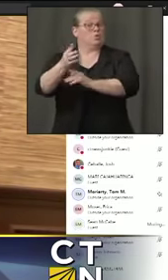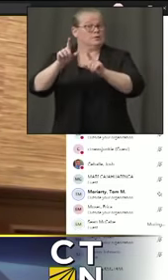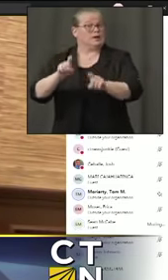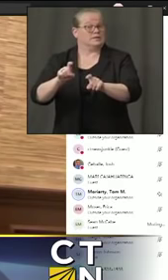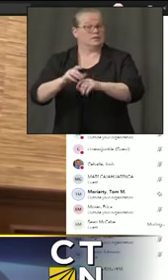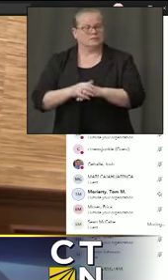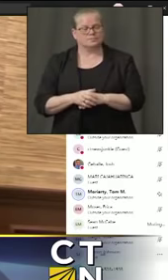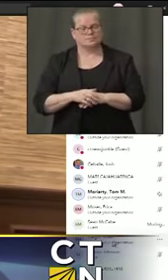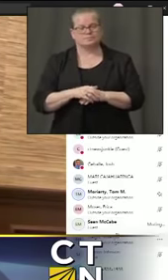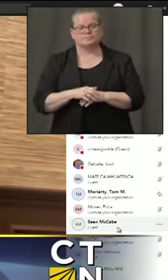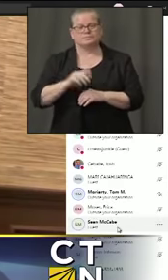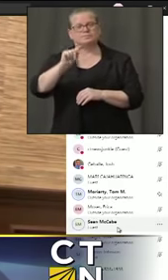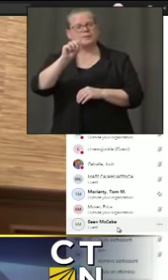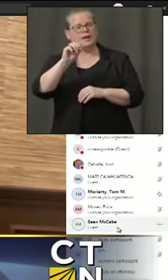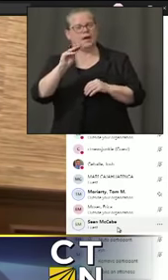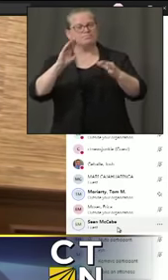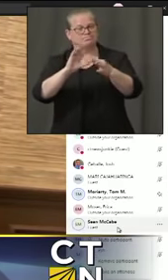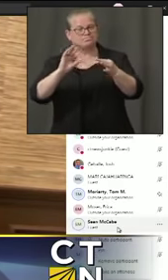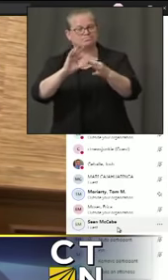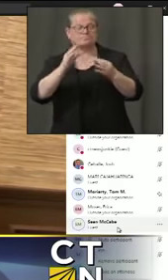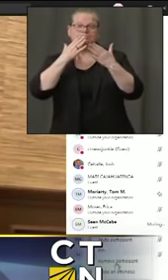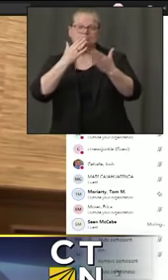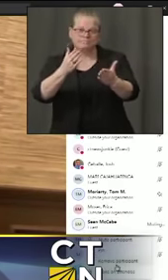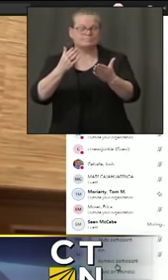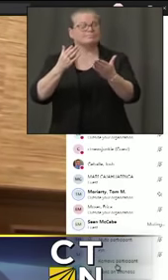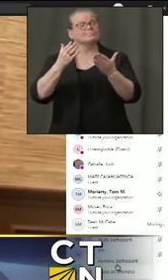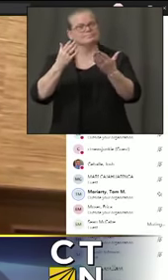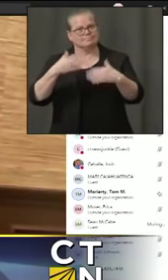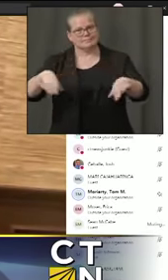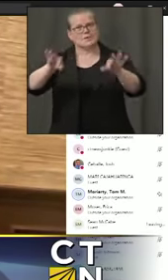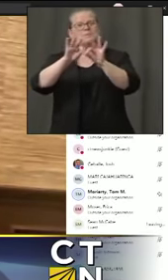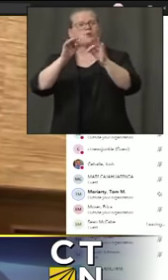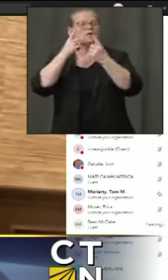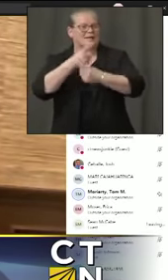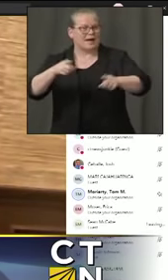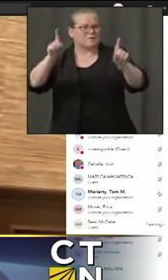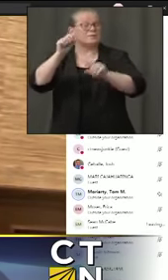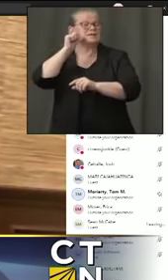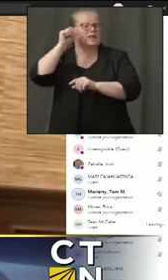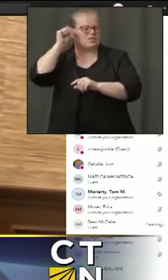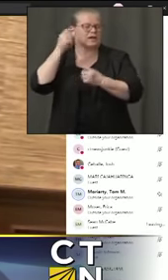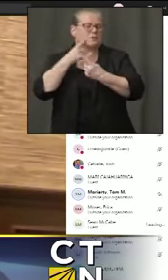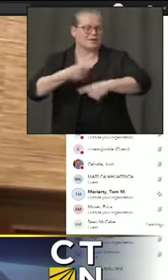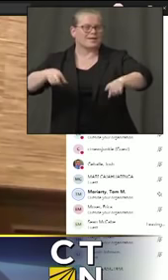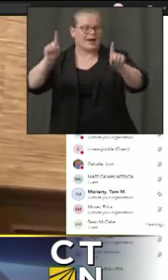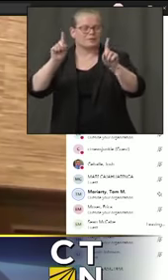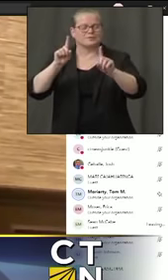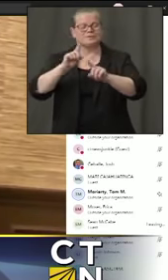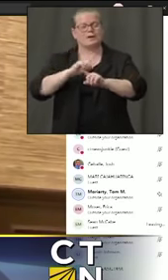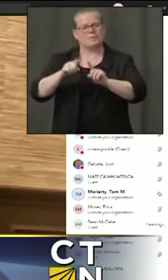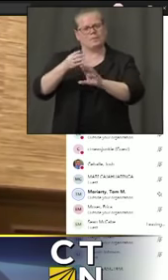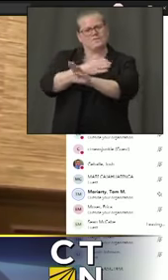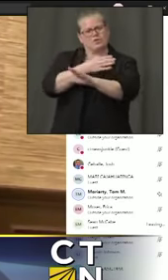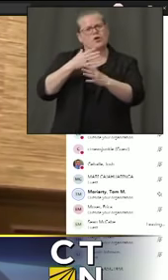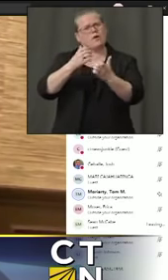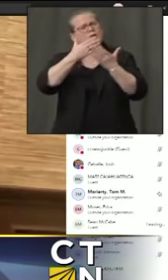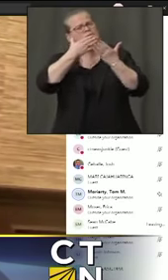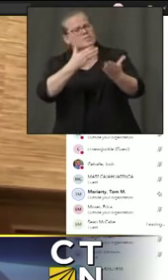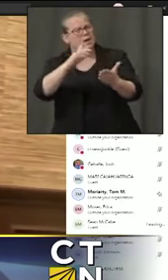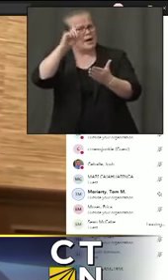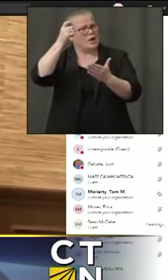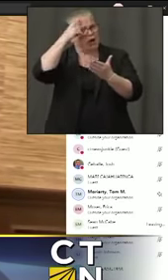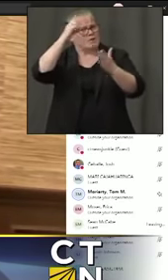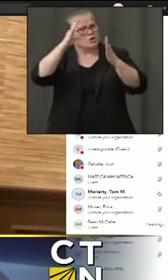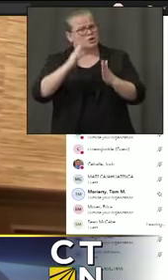And yes, we do have a big announcement that we announced yesterday. But before that, I want to thank you and your